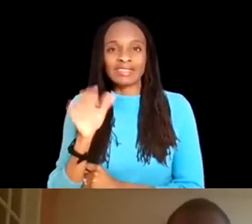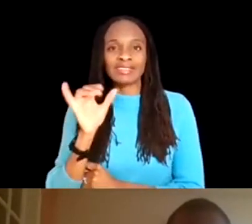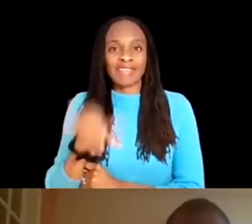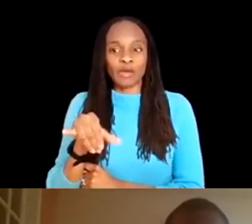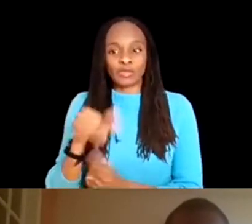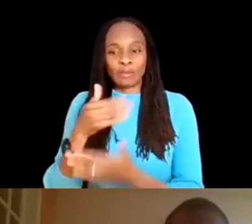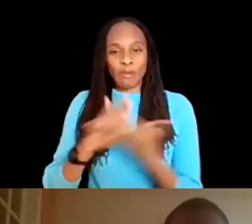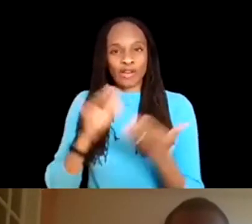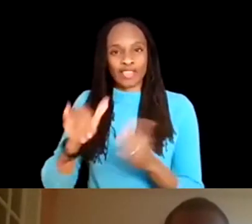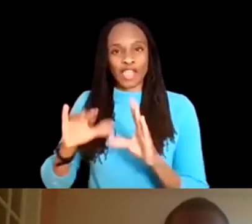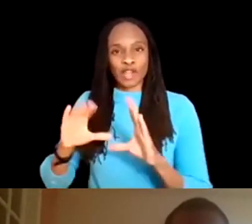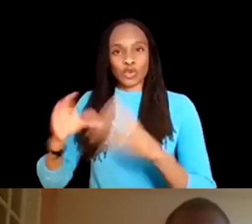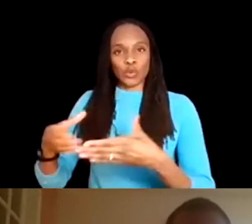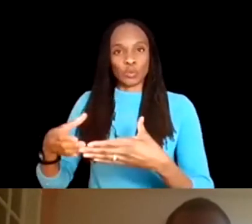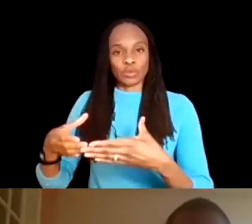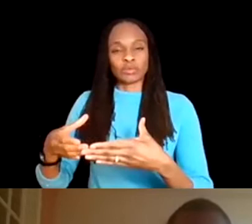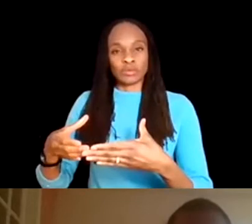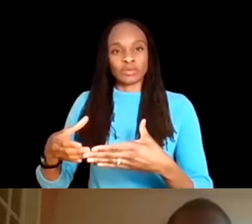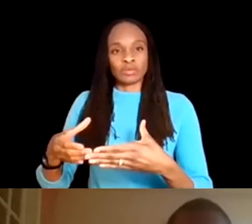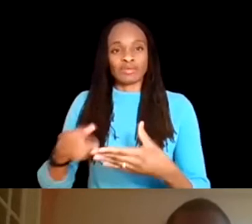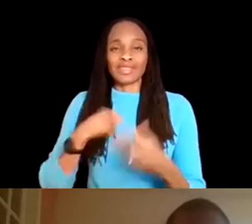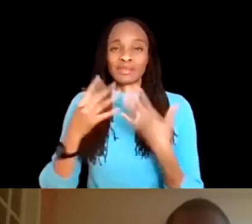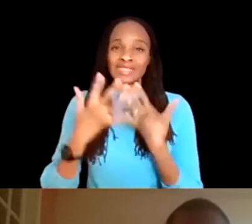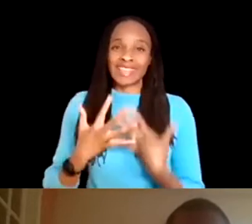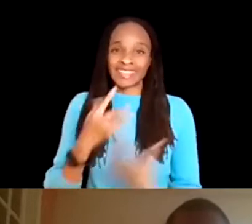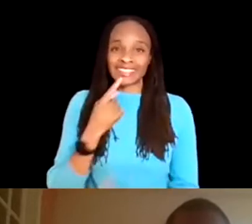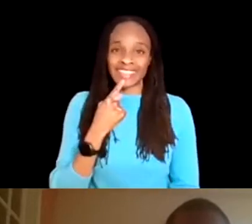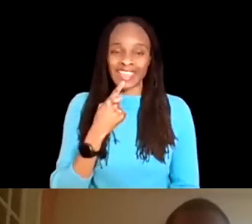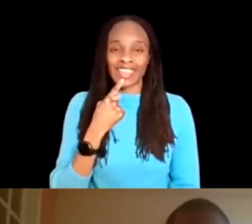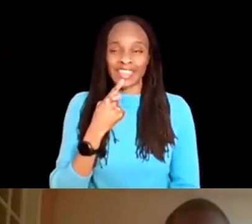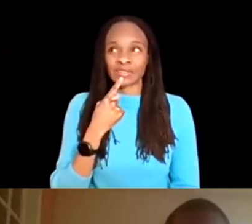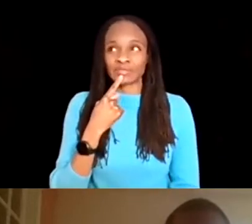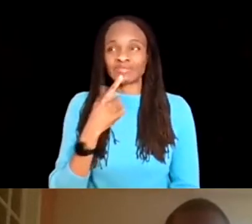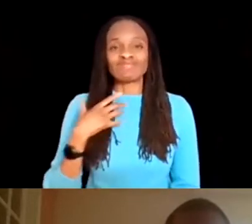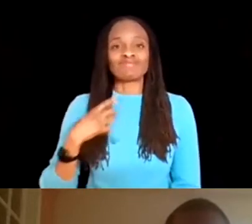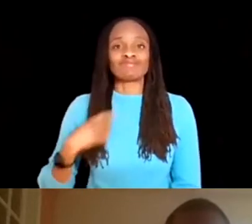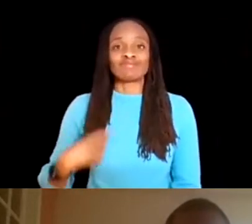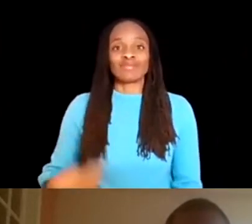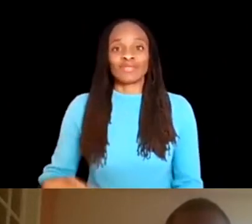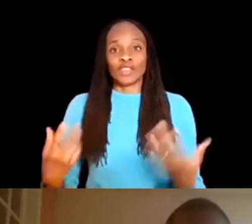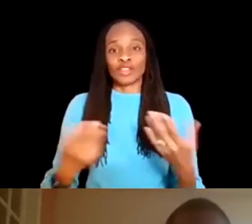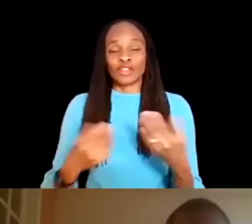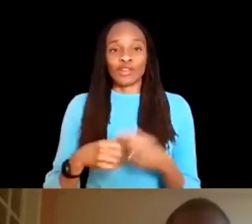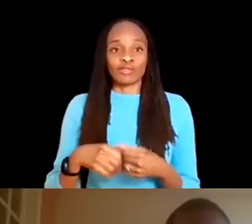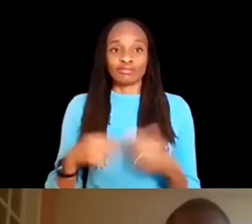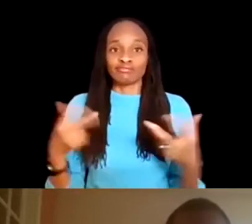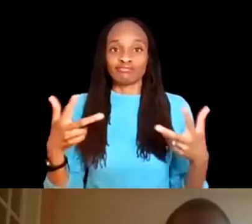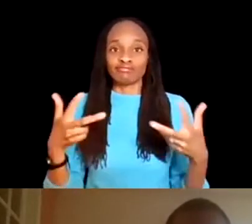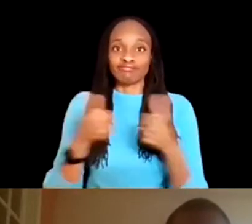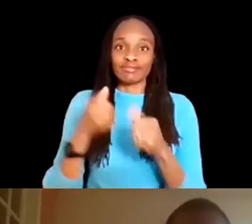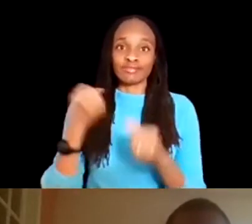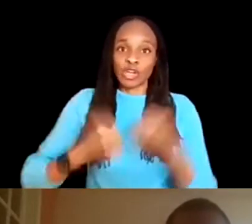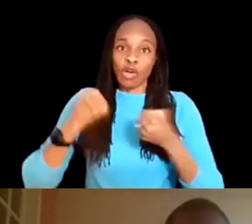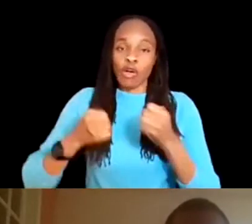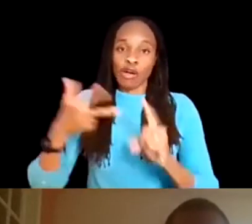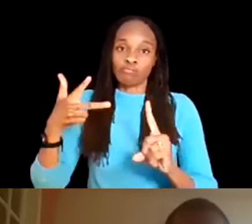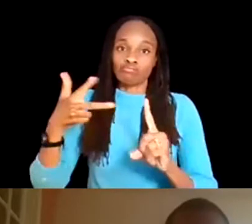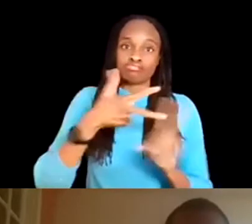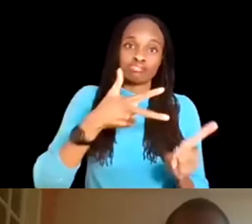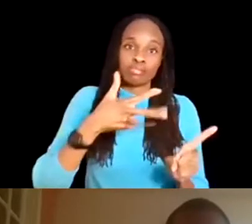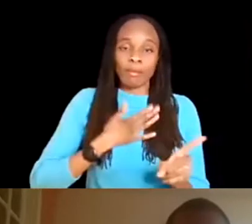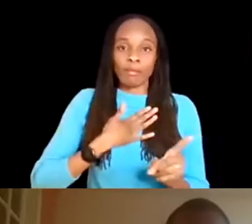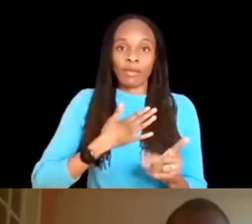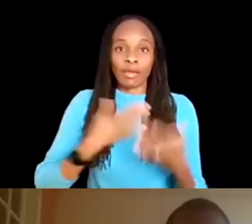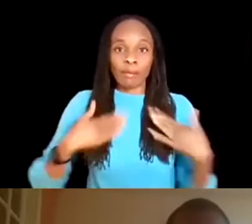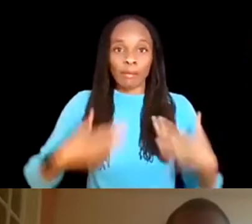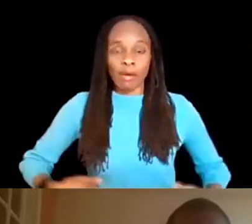group. And I'm sad to say that it took, you know, a car hitting my body and becoming disabled to really expand